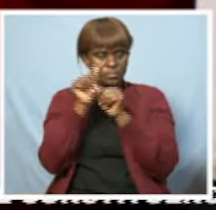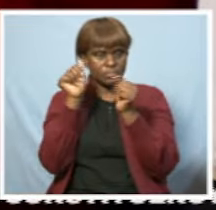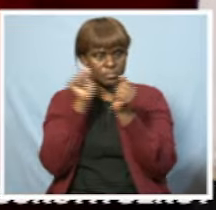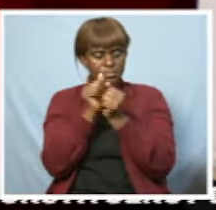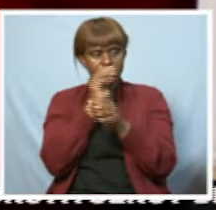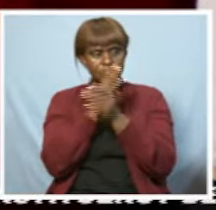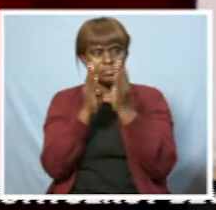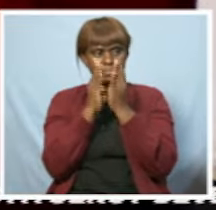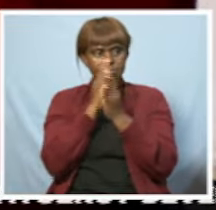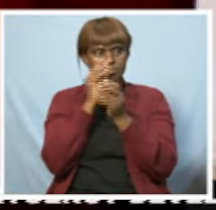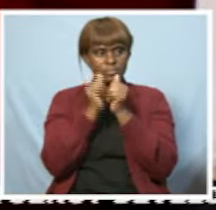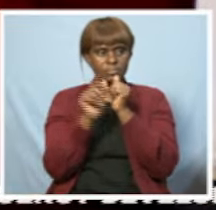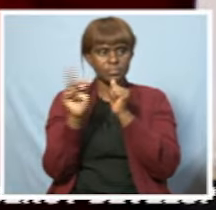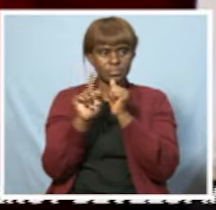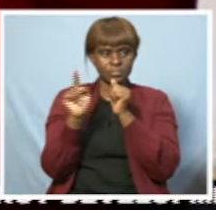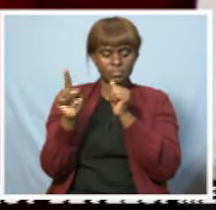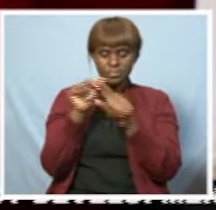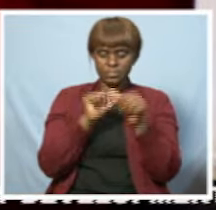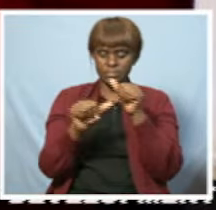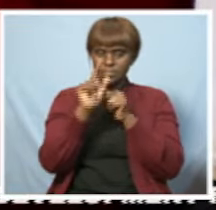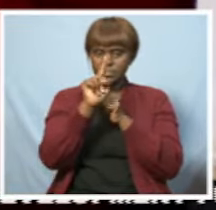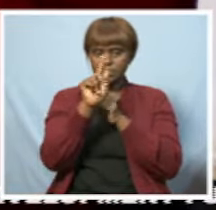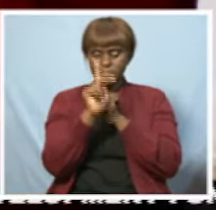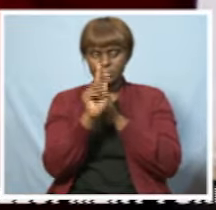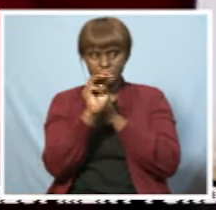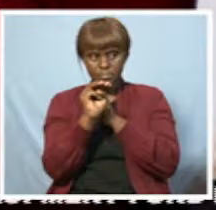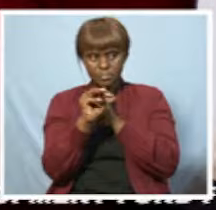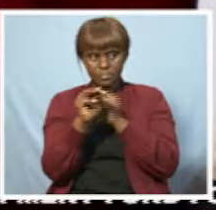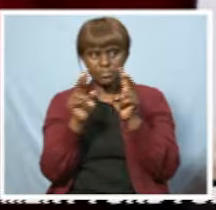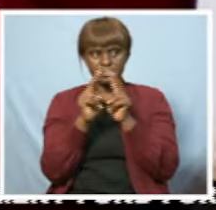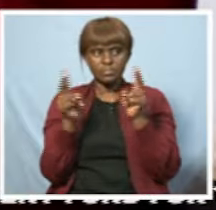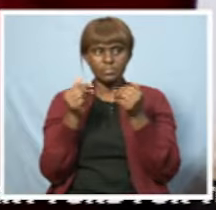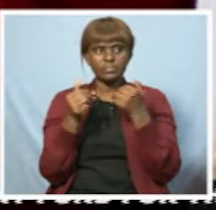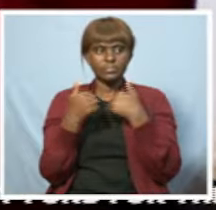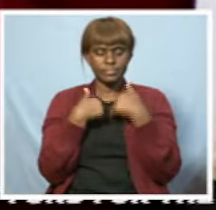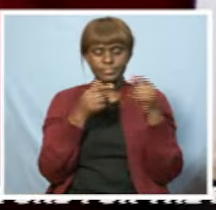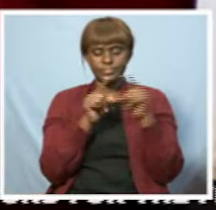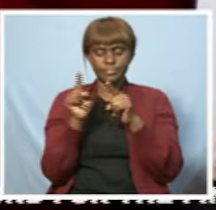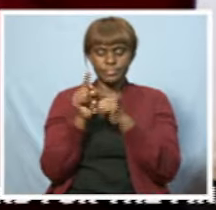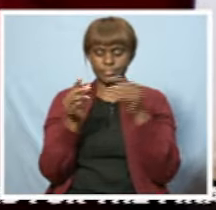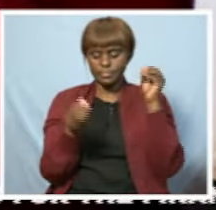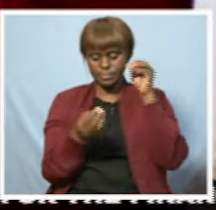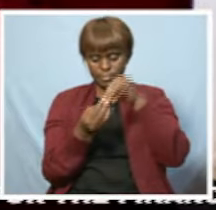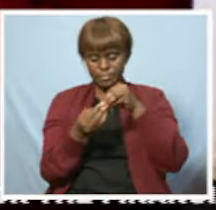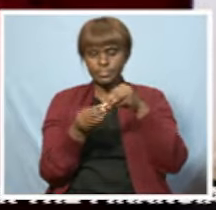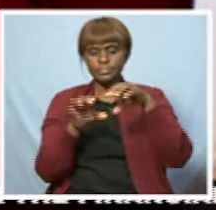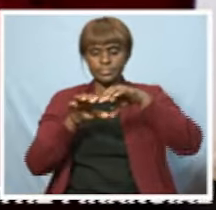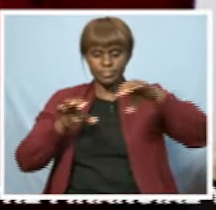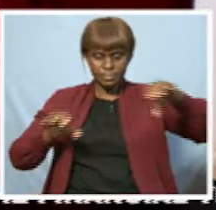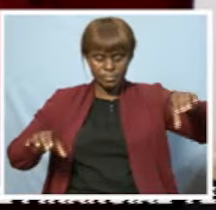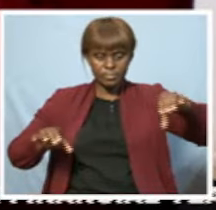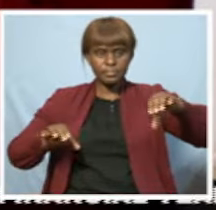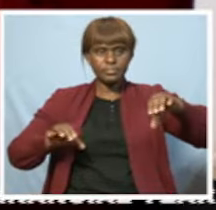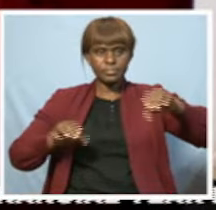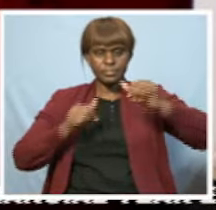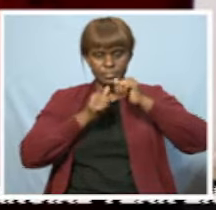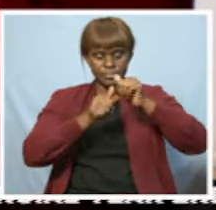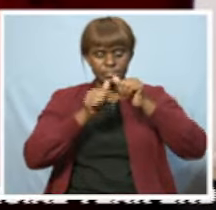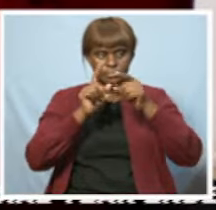contractor, because where the bore is, it's about 1 kilometer. So there was also extension on the pipe networking,